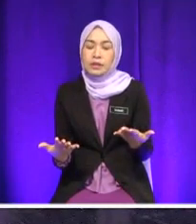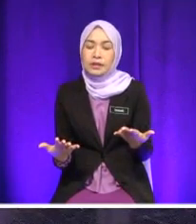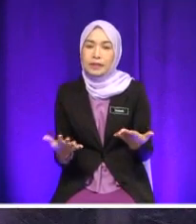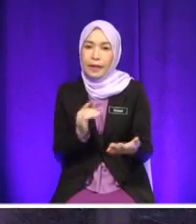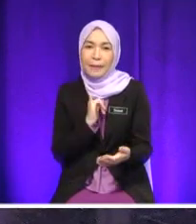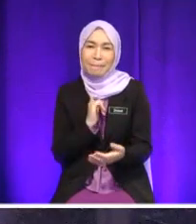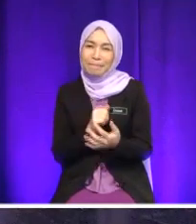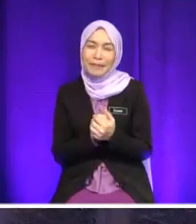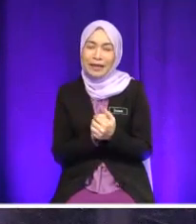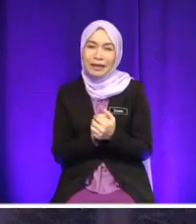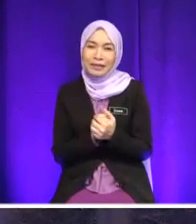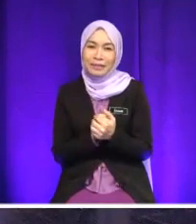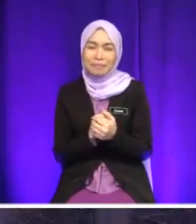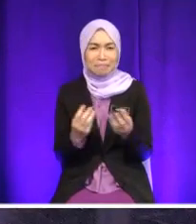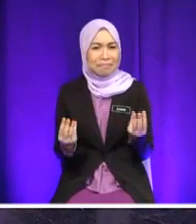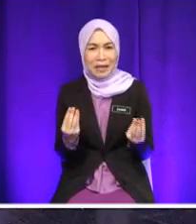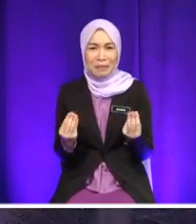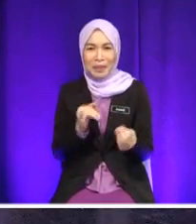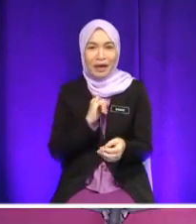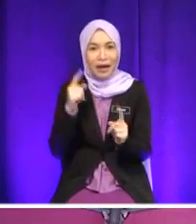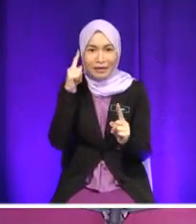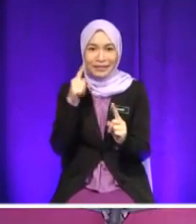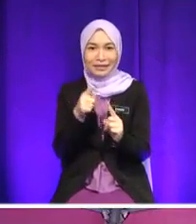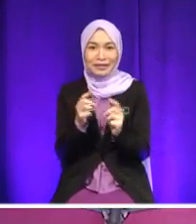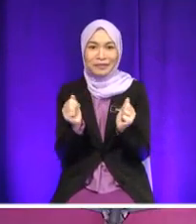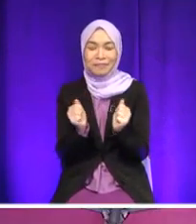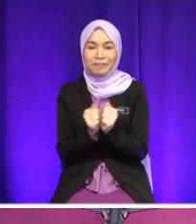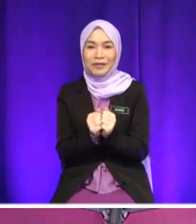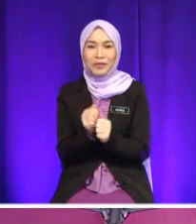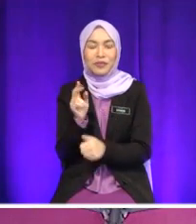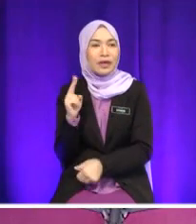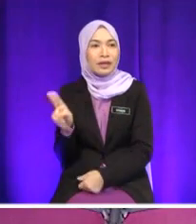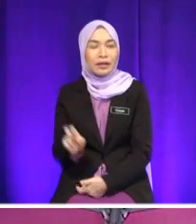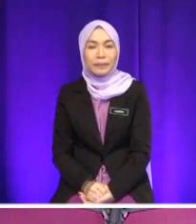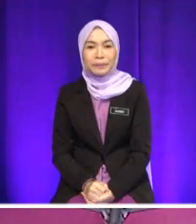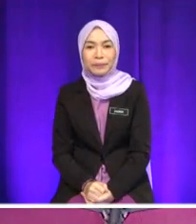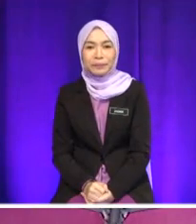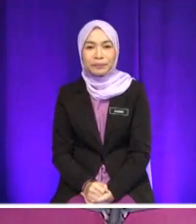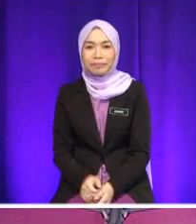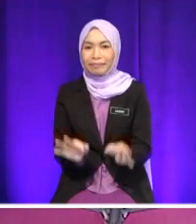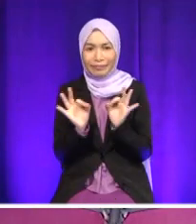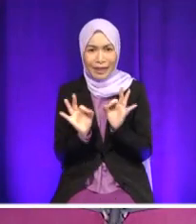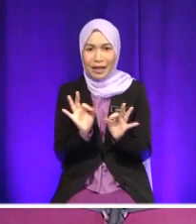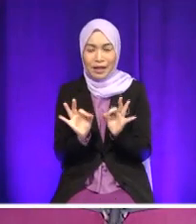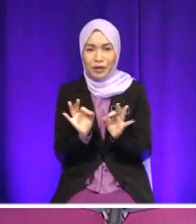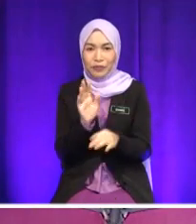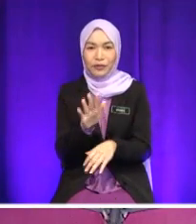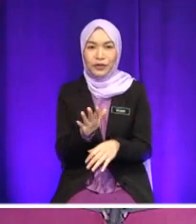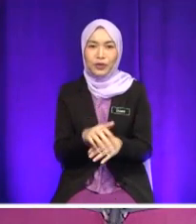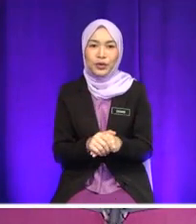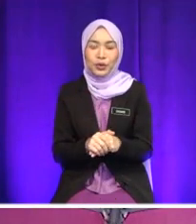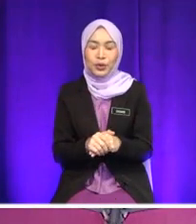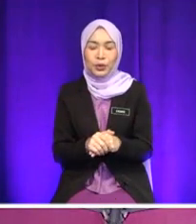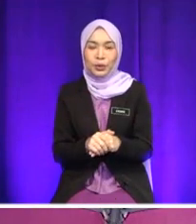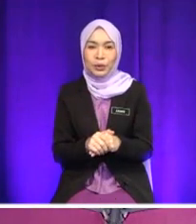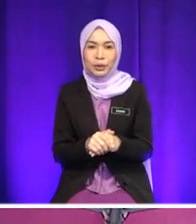him actually. Yeah, right. Yeah, it's very interesting though. But it actually depends on your personality lah. If you are those kind of persons